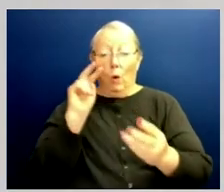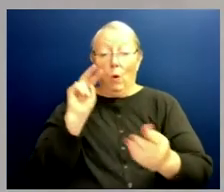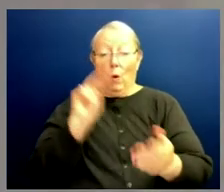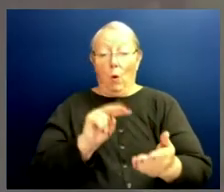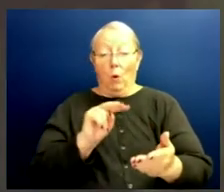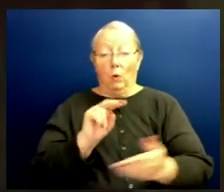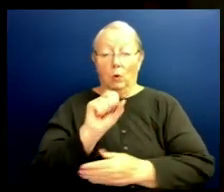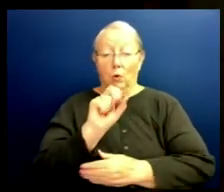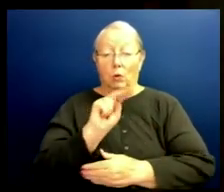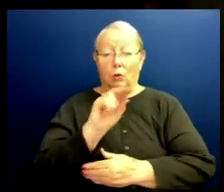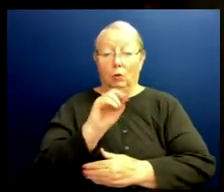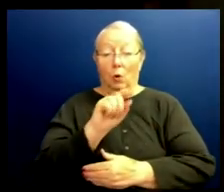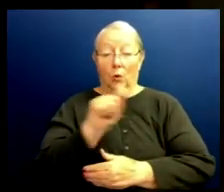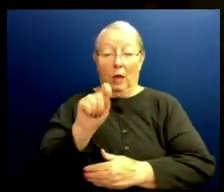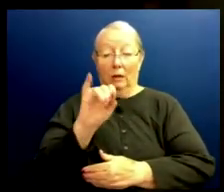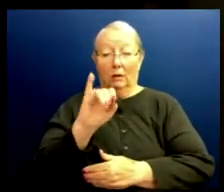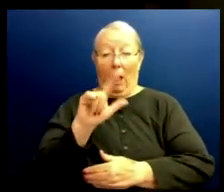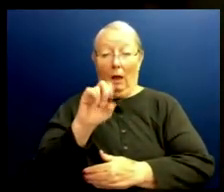sno-islefoundation.org.